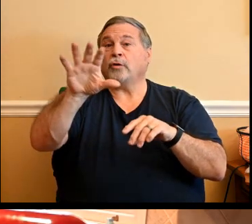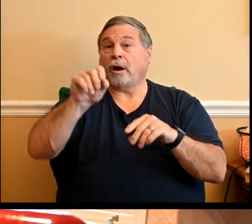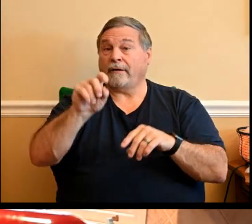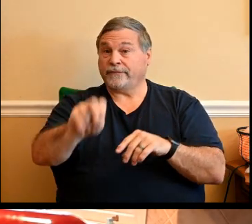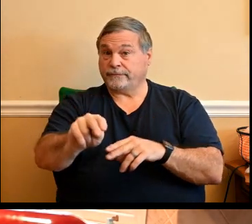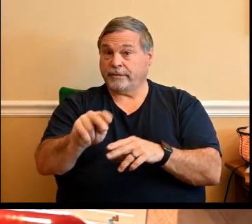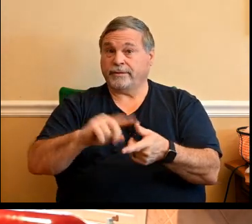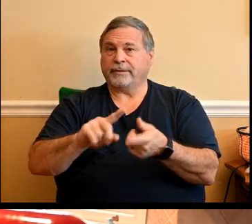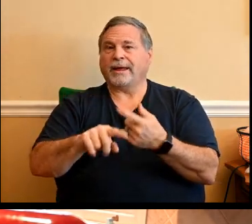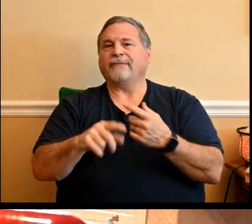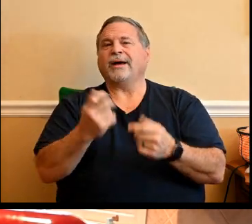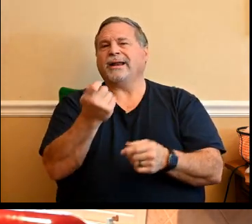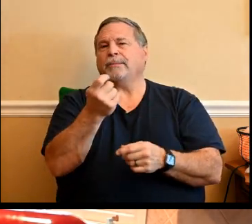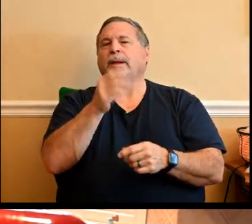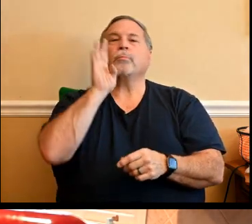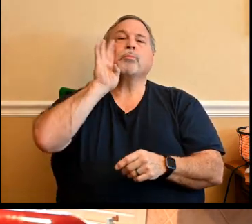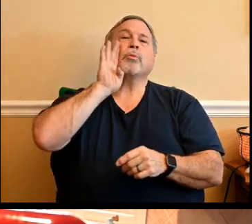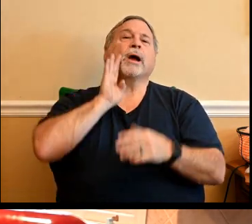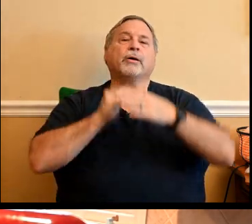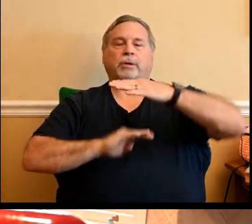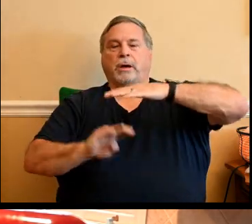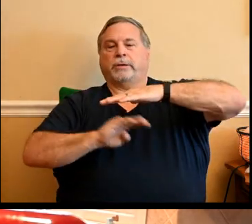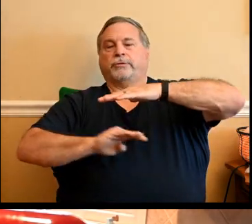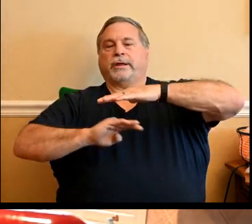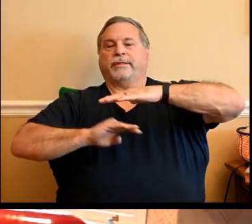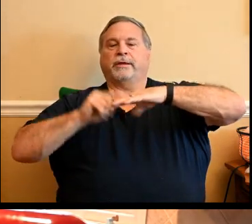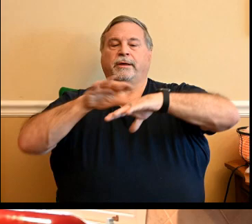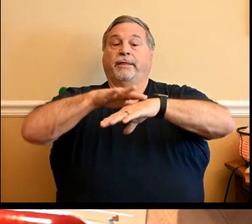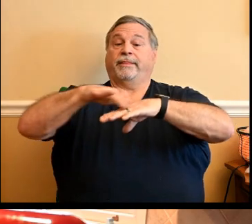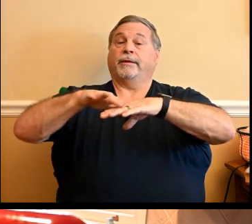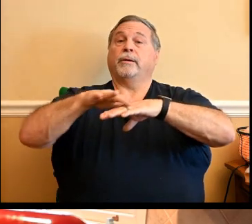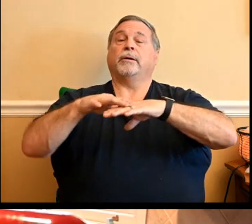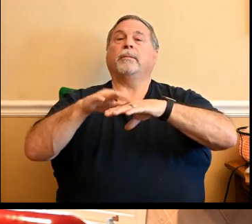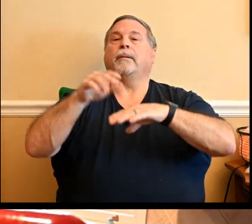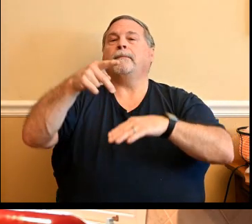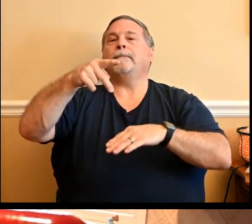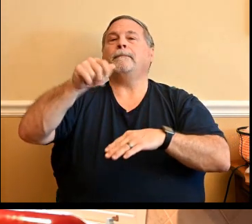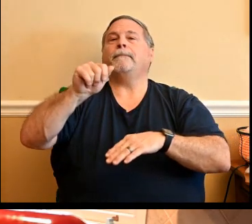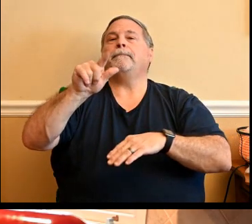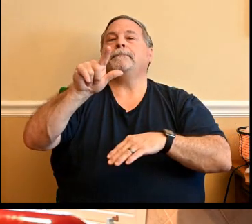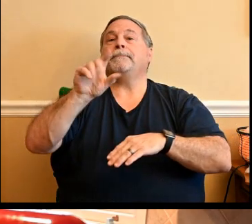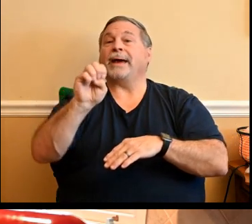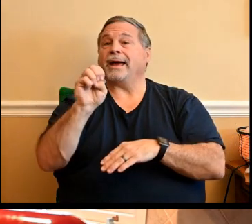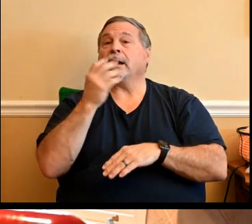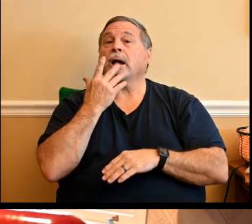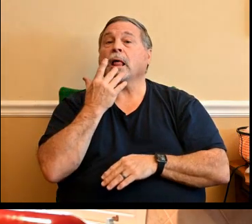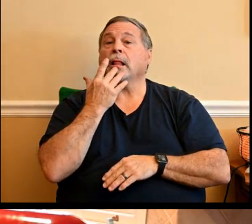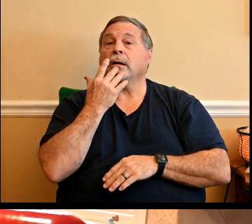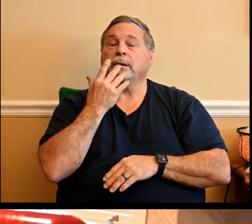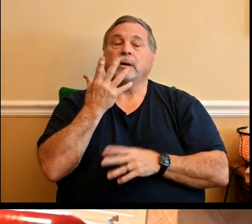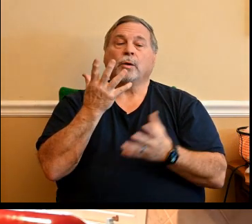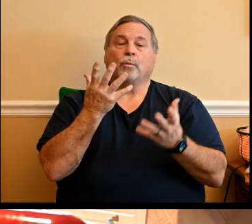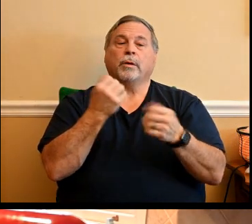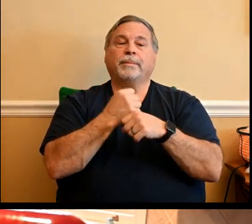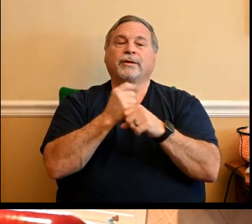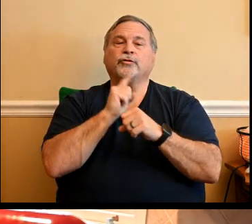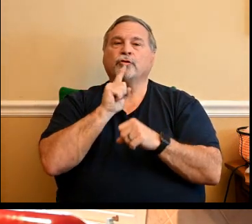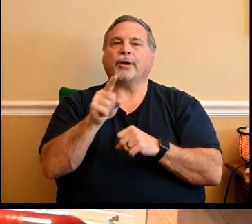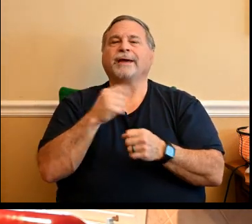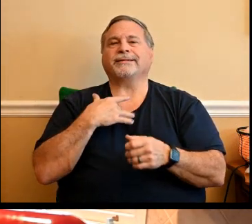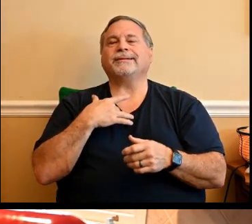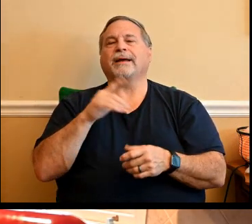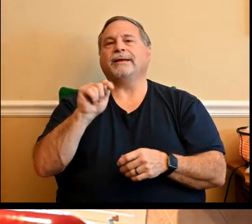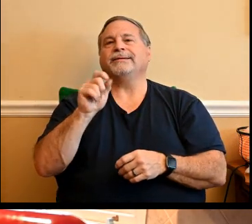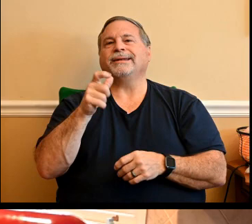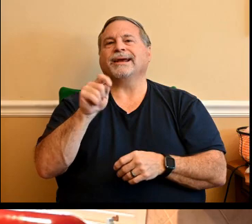out, they're going to have a little bit of a brown on the bottom. The tops will be kind of a pale color. But one of the things you're looking for is that it has